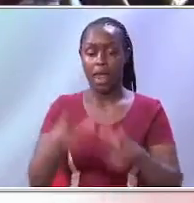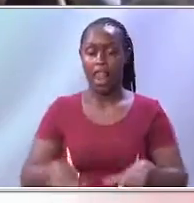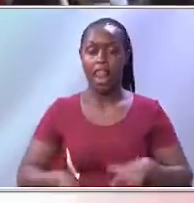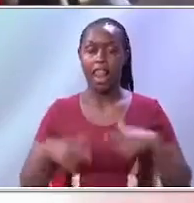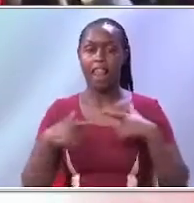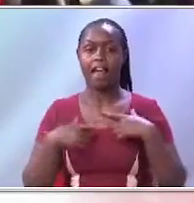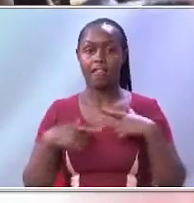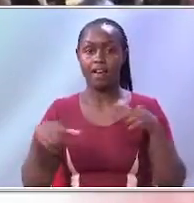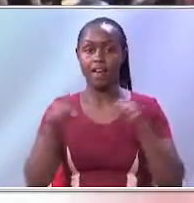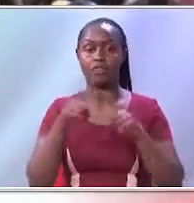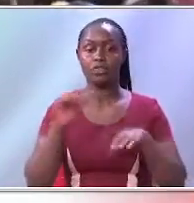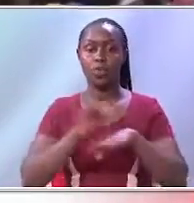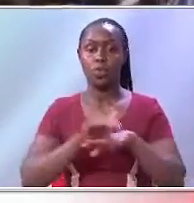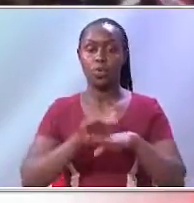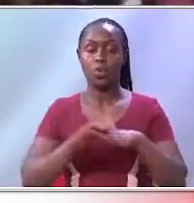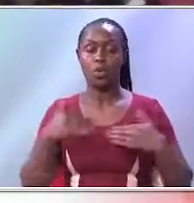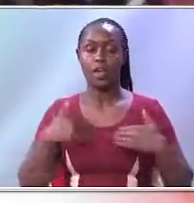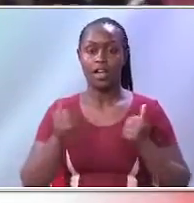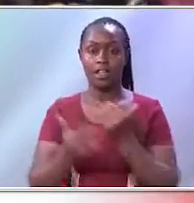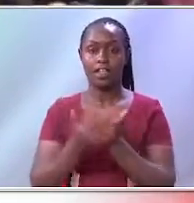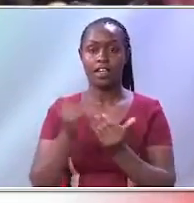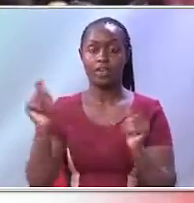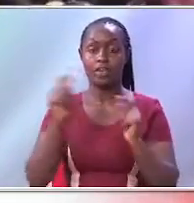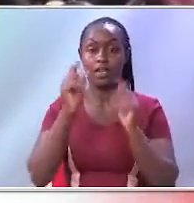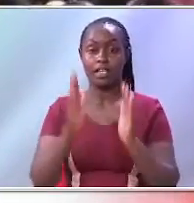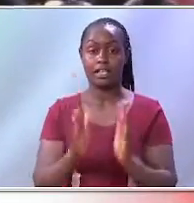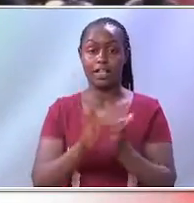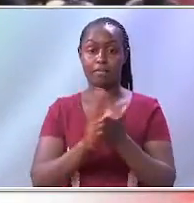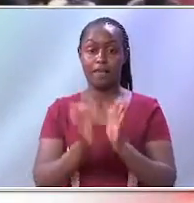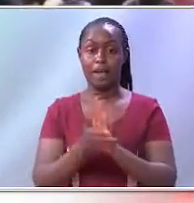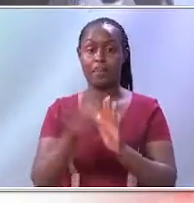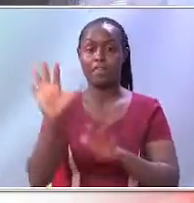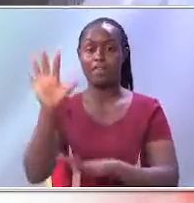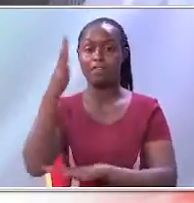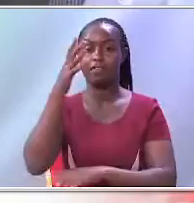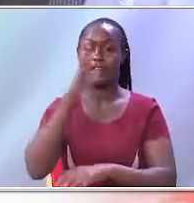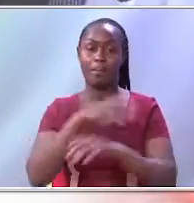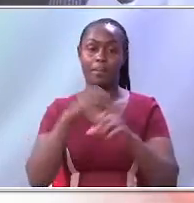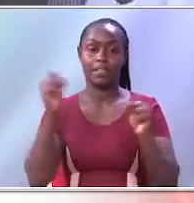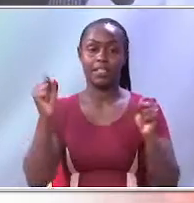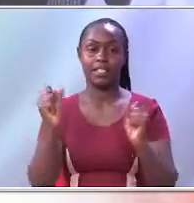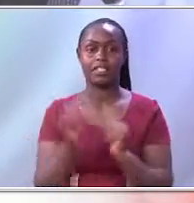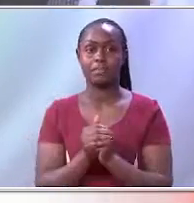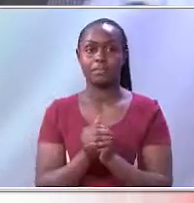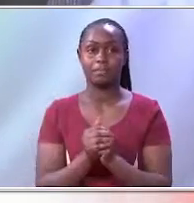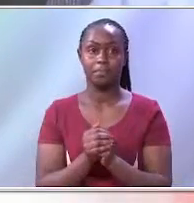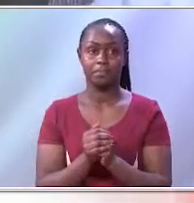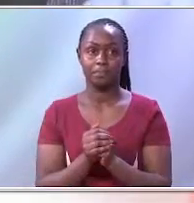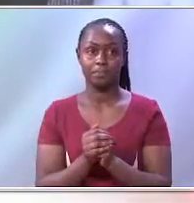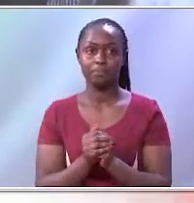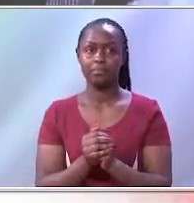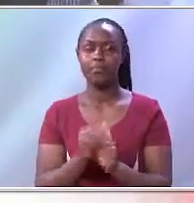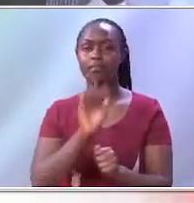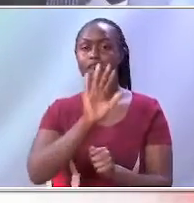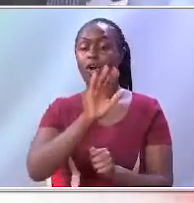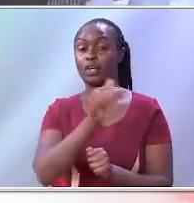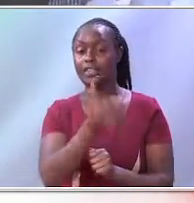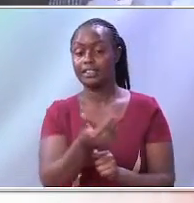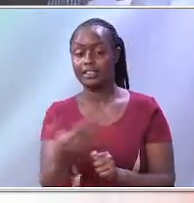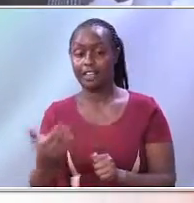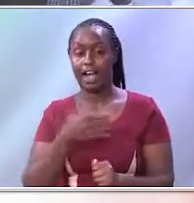enhance better healthcare services to Kenyans if elected the fifth president. Kila mtoto katika taifa